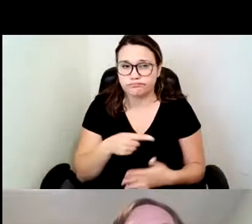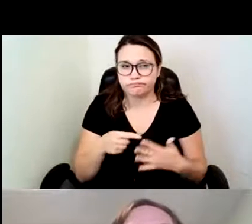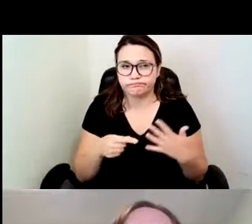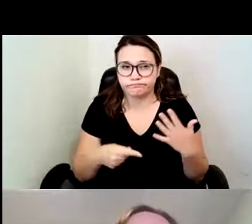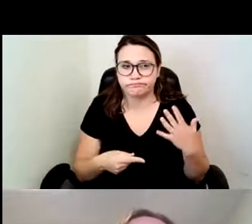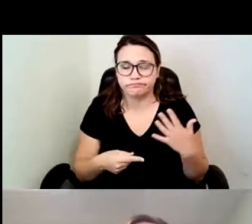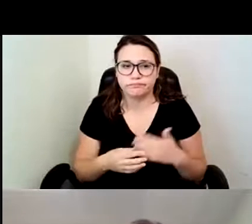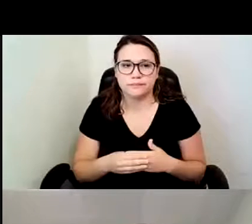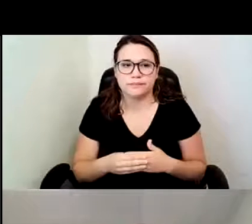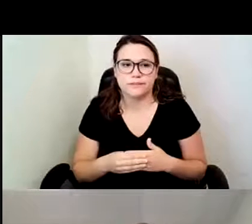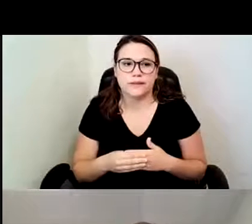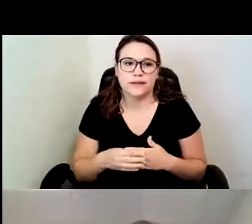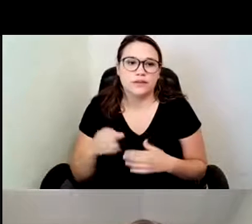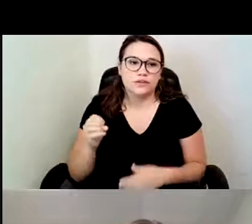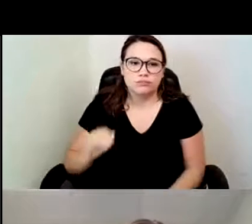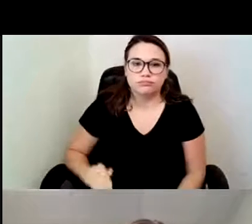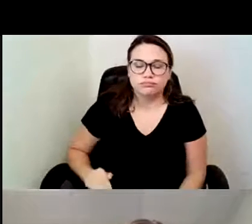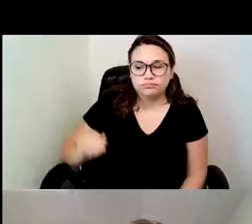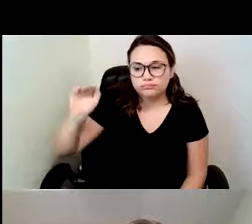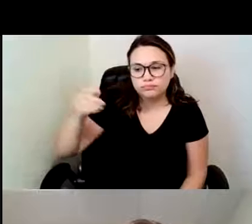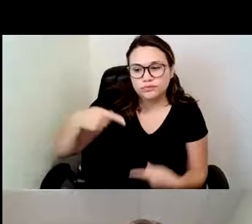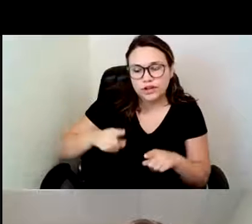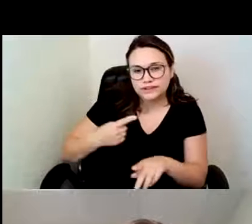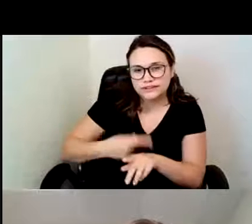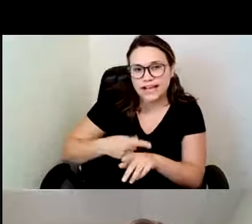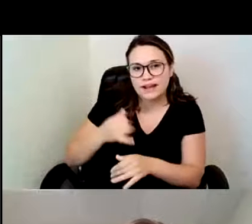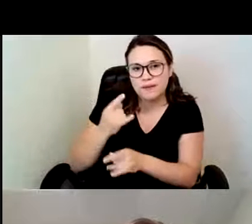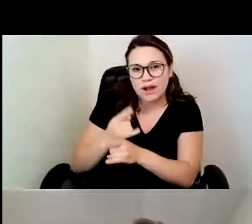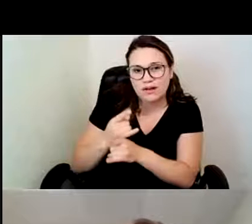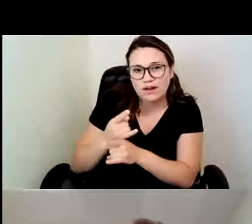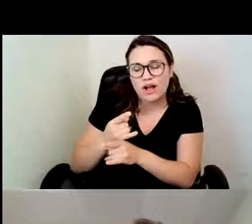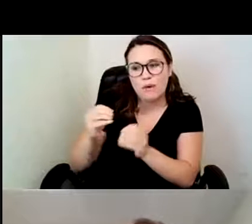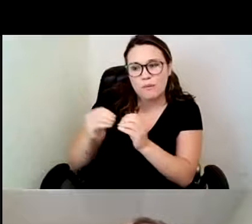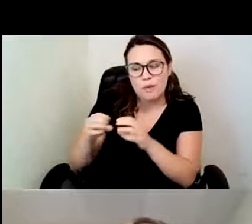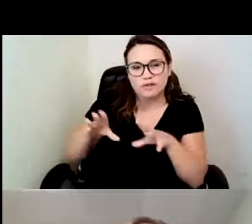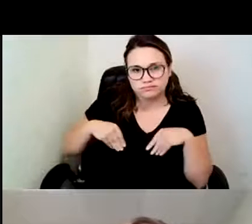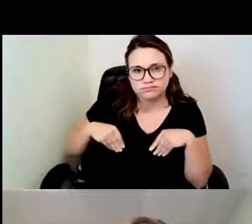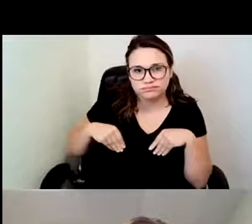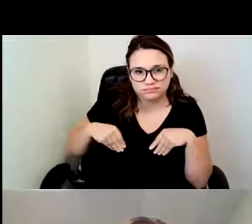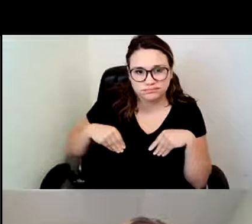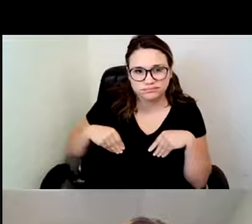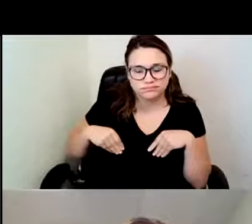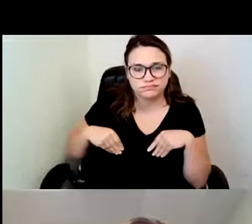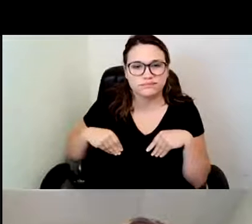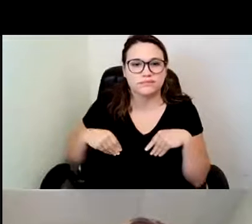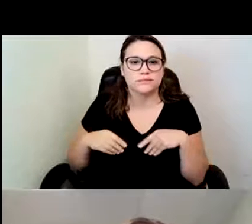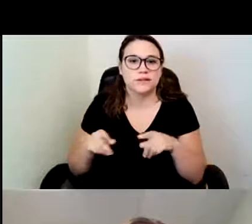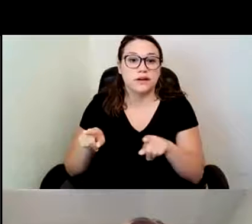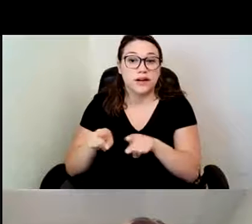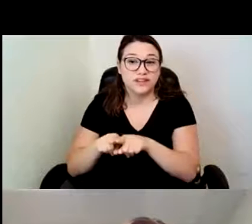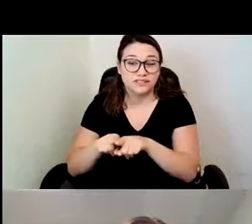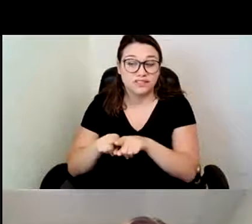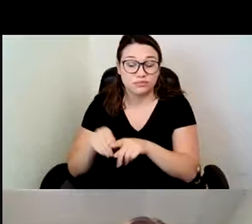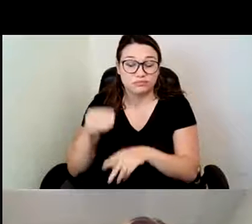these. So growing up during a time when alcohol use was more acceptable. We also know that addiction tends to run